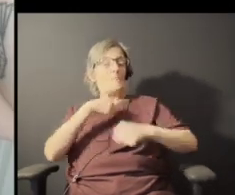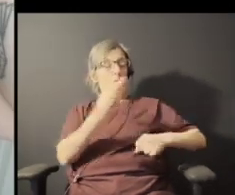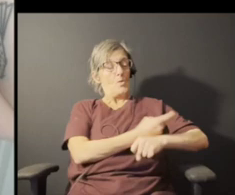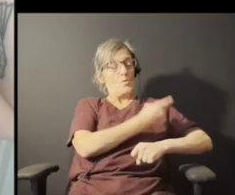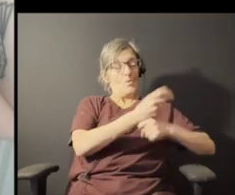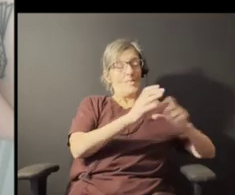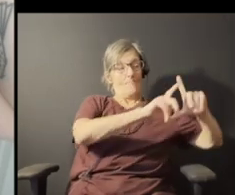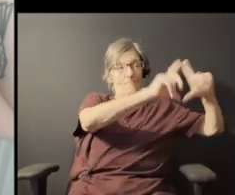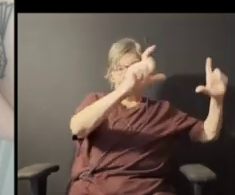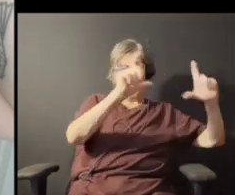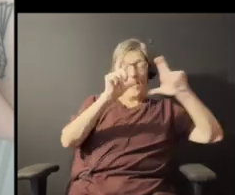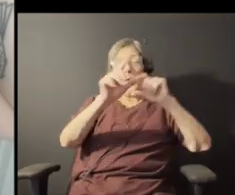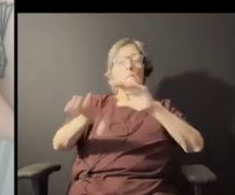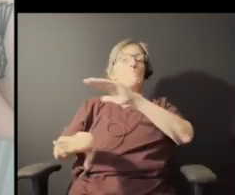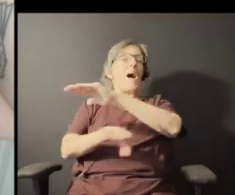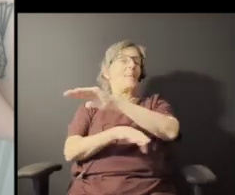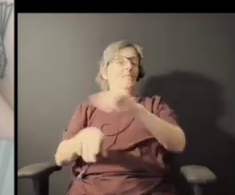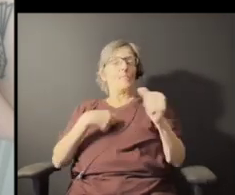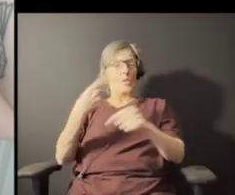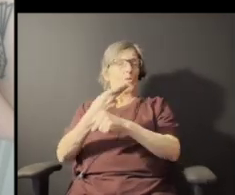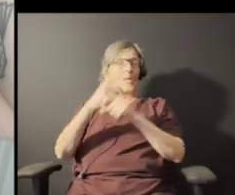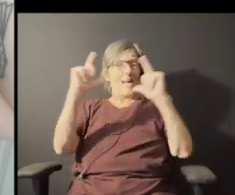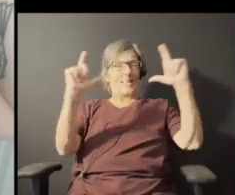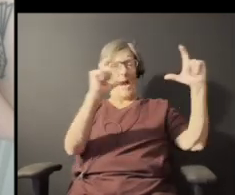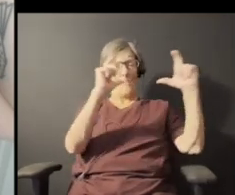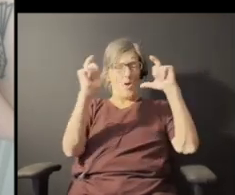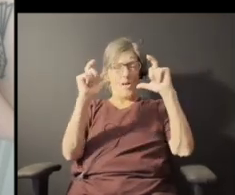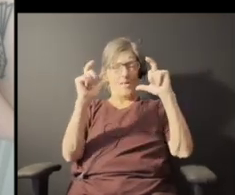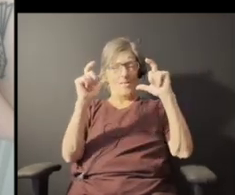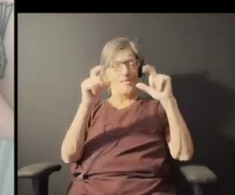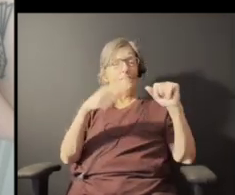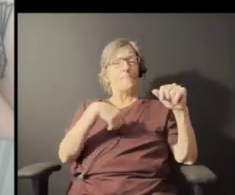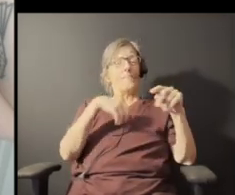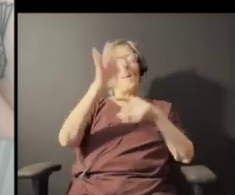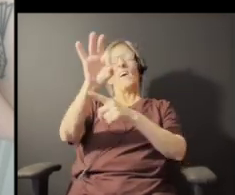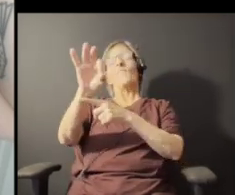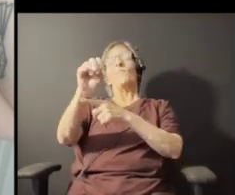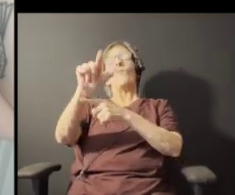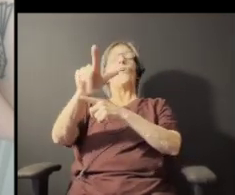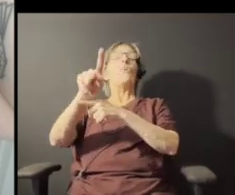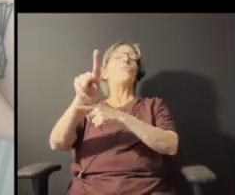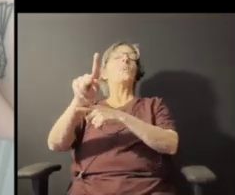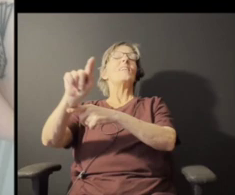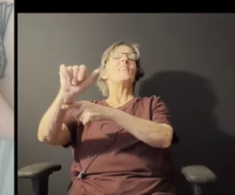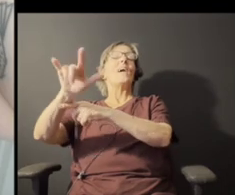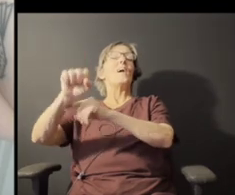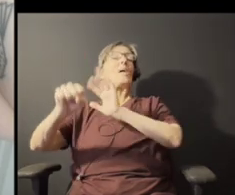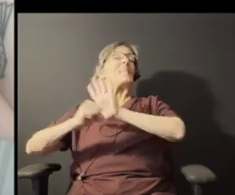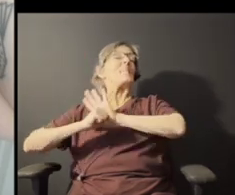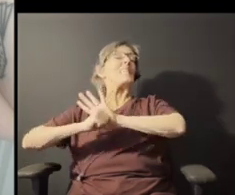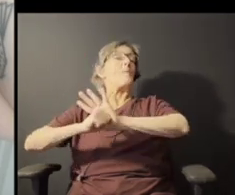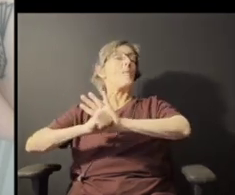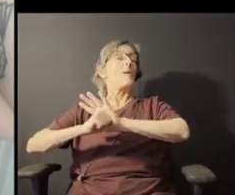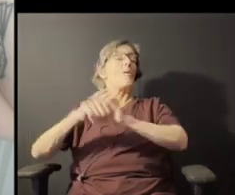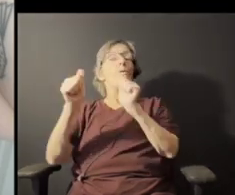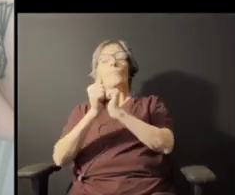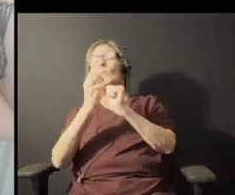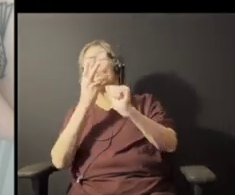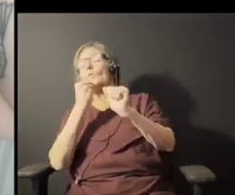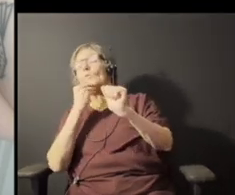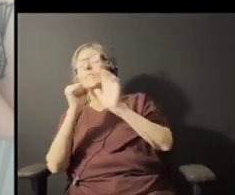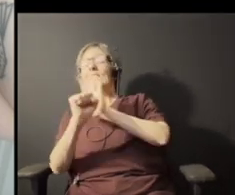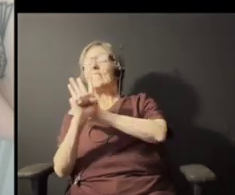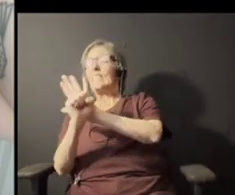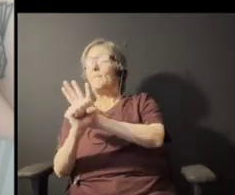using basically a kind of folk tale symbolism, but Jewish